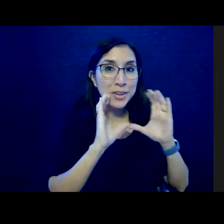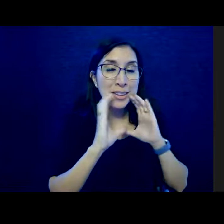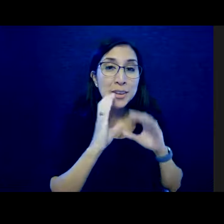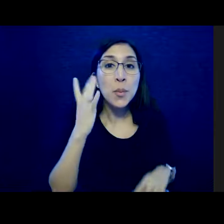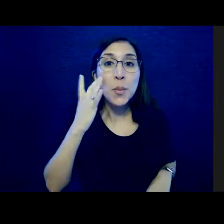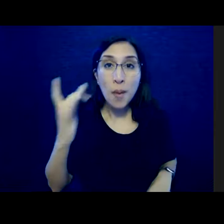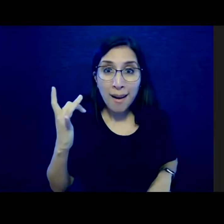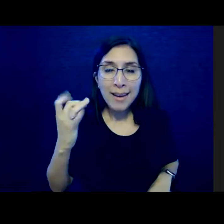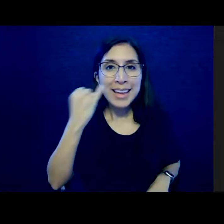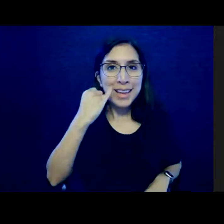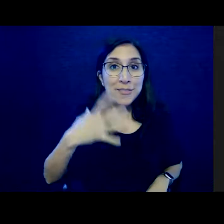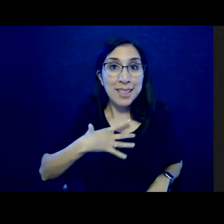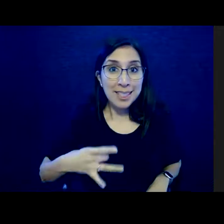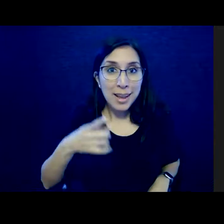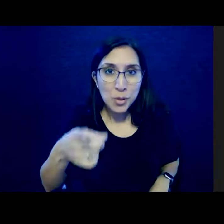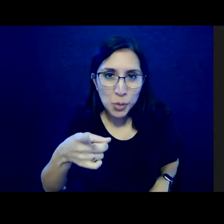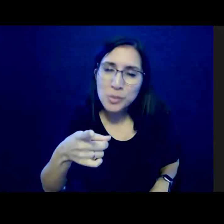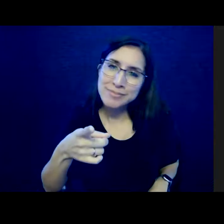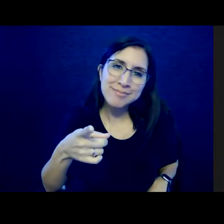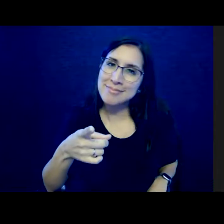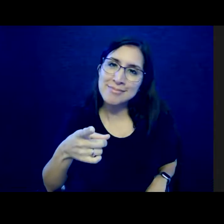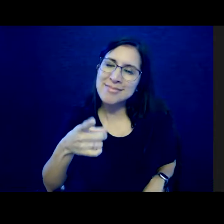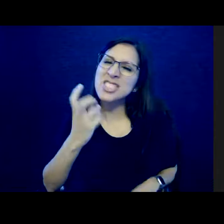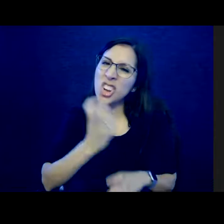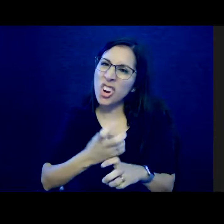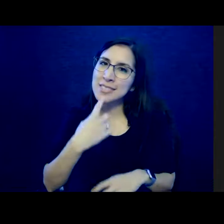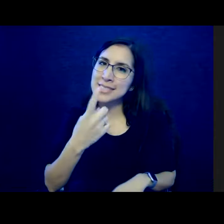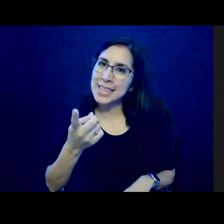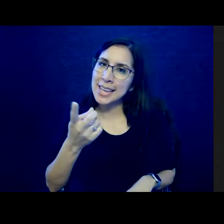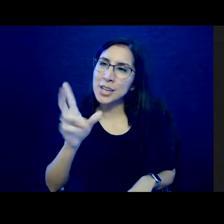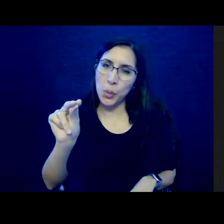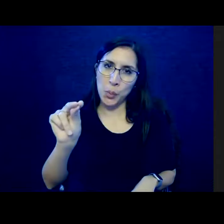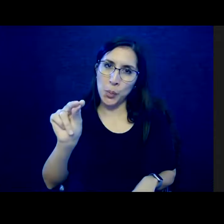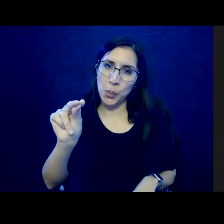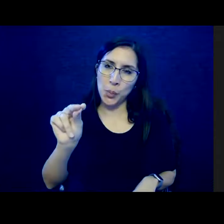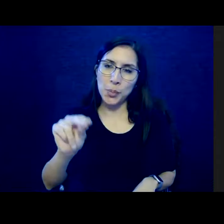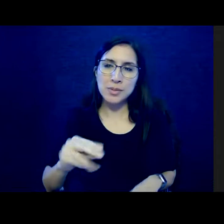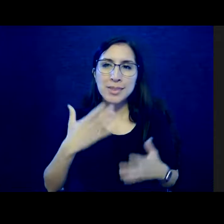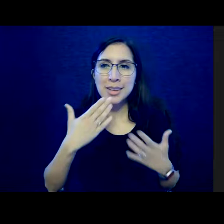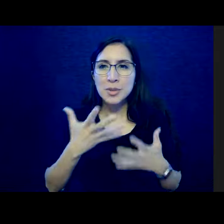you, right? And so starting right there. Thank you so much.